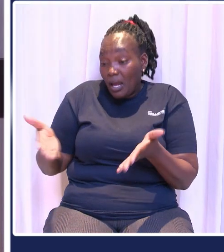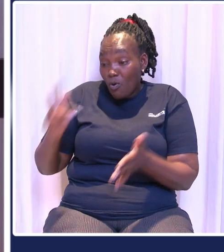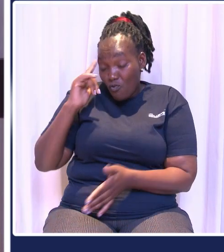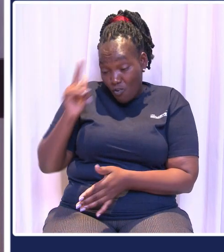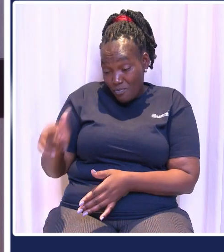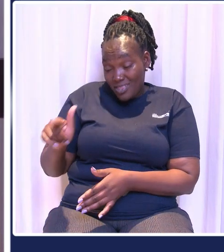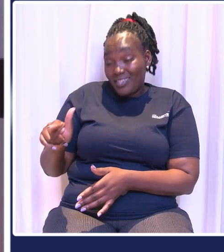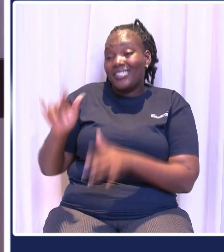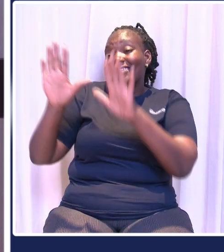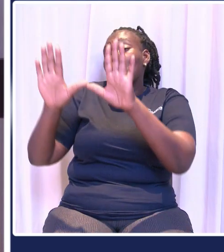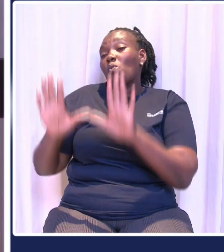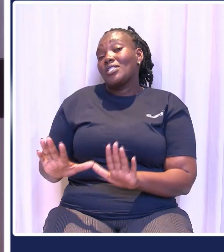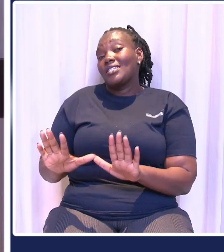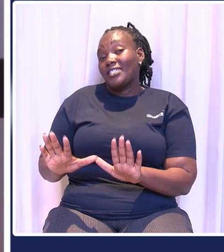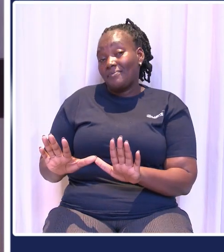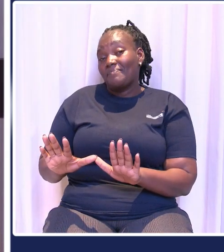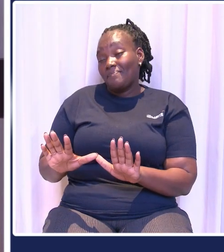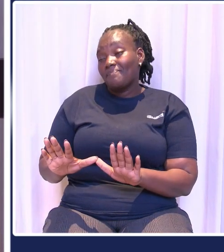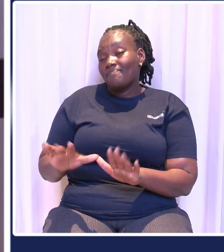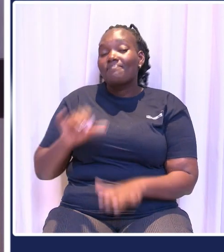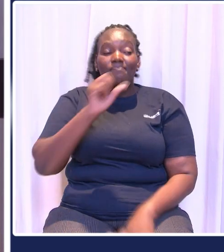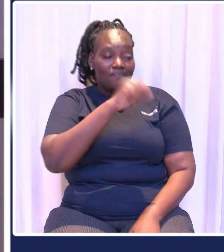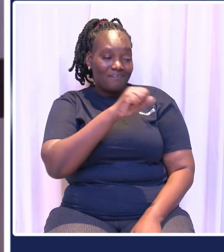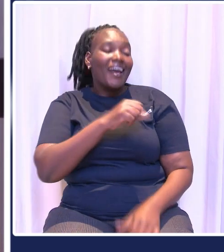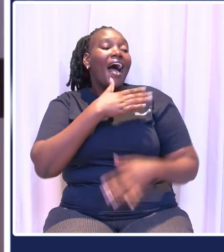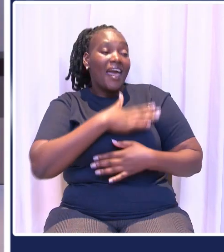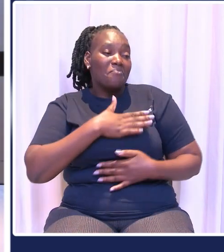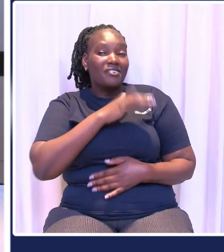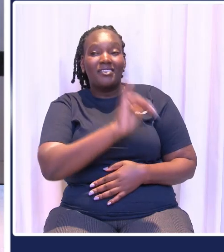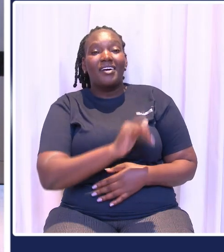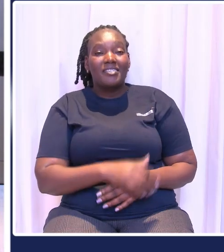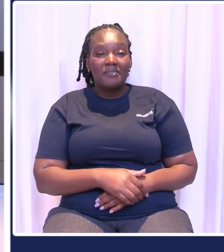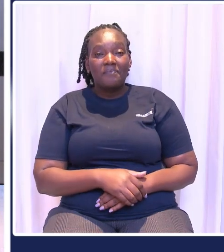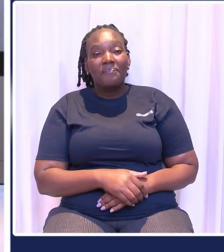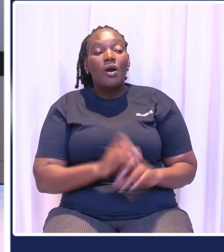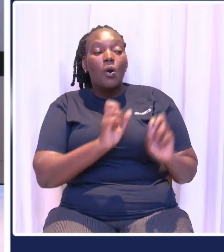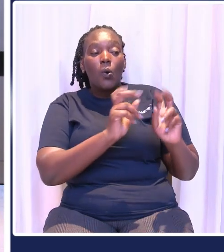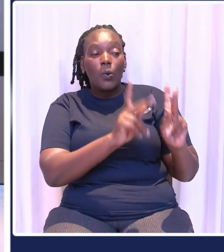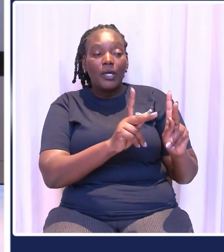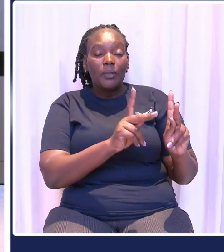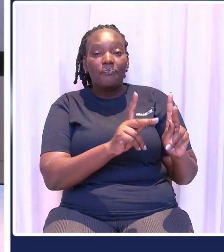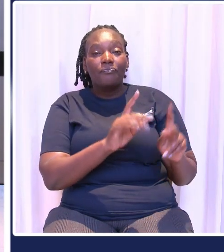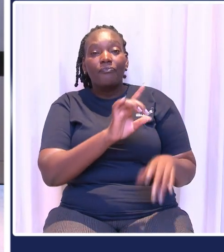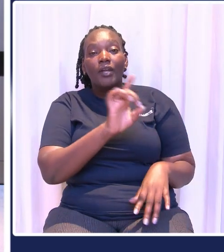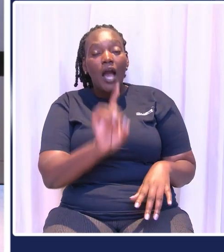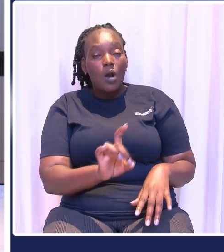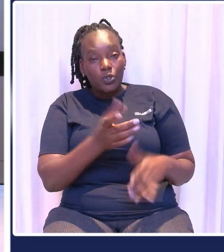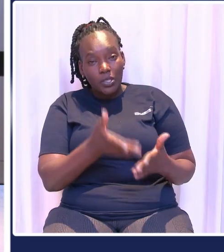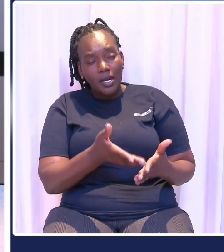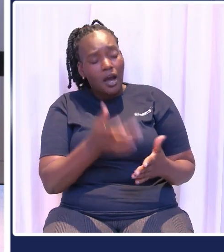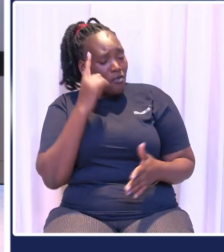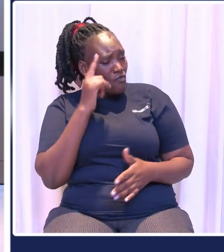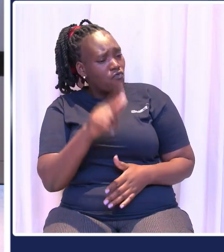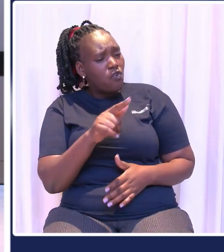is an important thing. Yeah, I appreciate that. Yeah. All right. Question here.